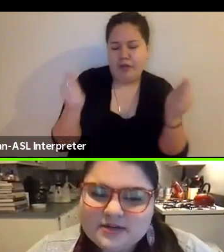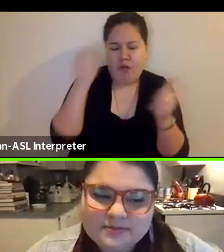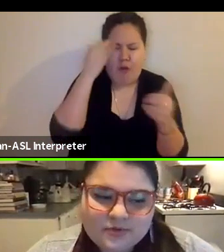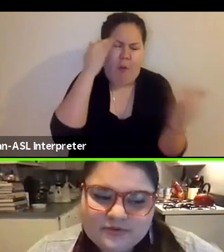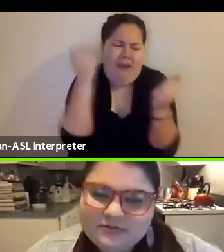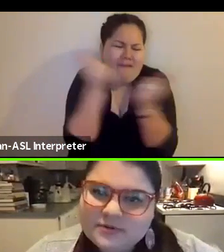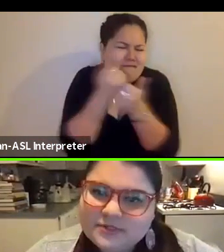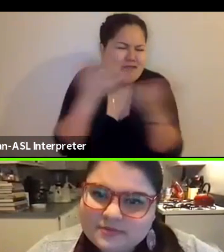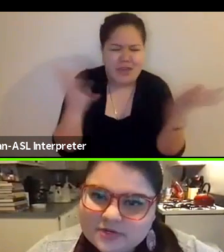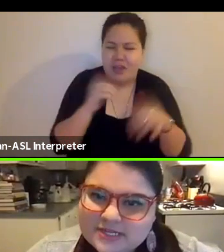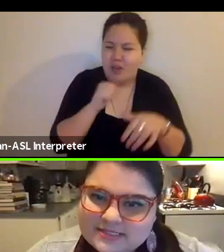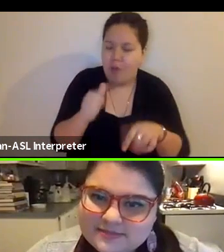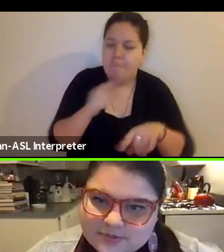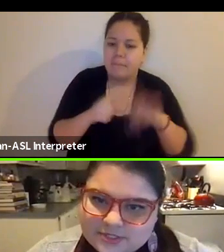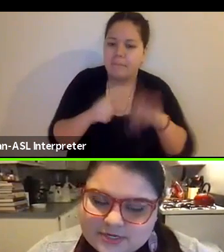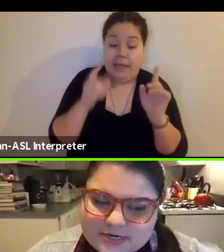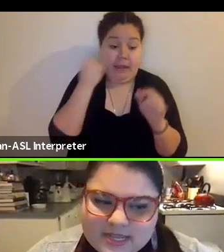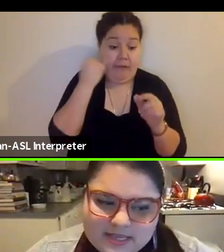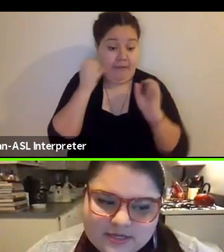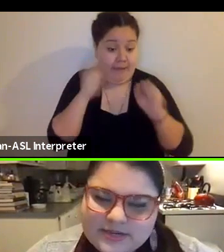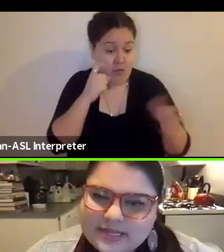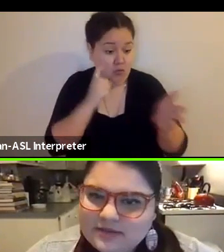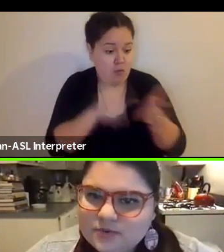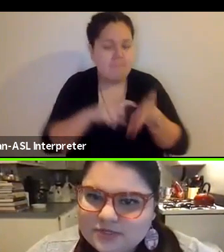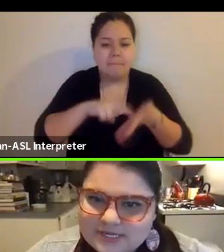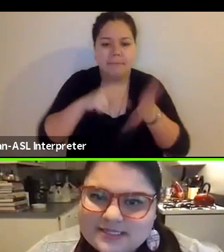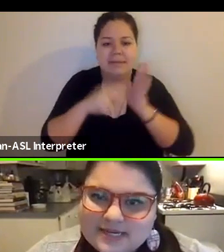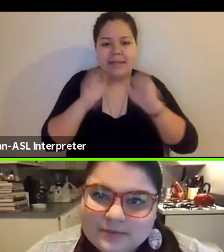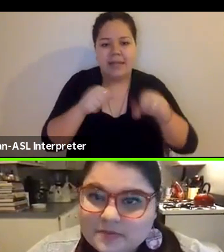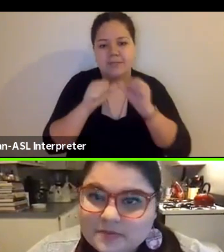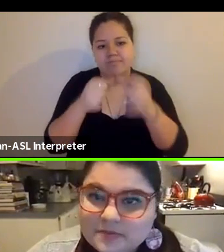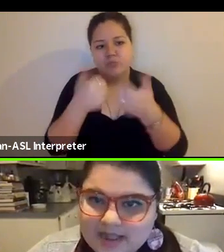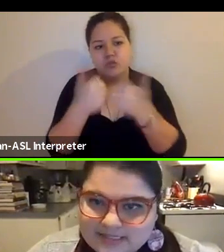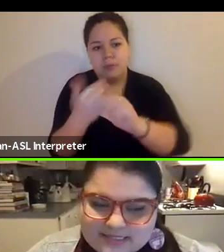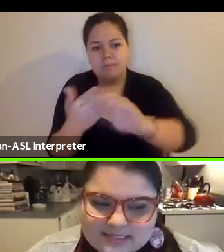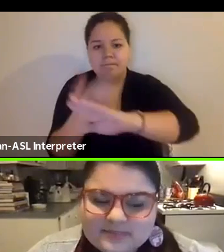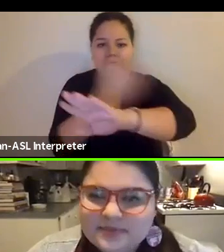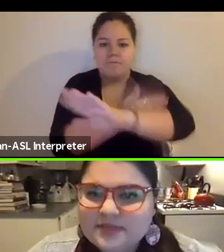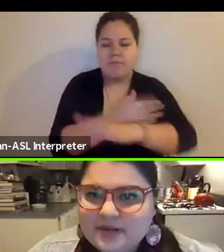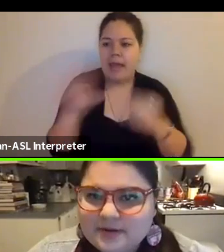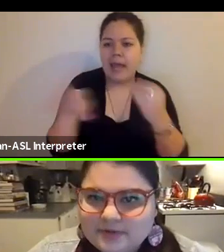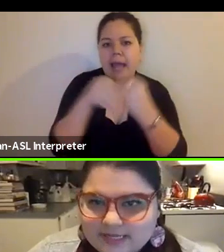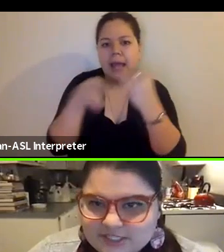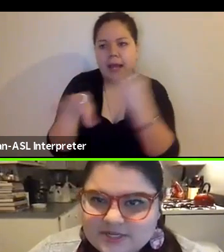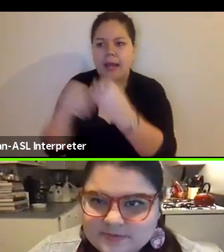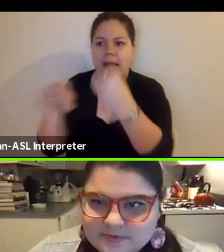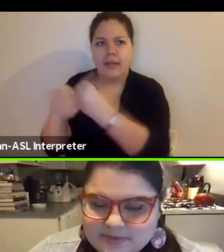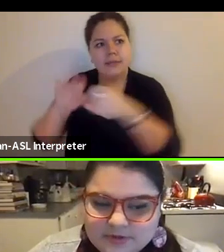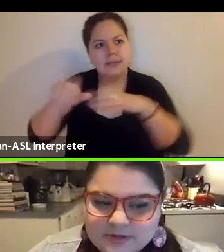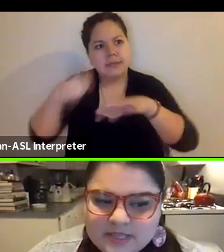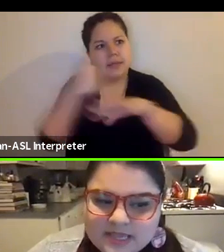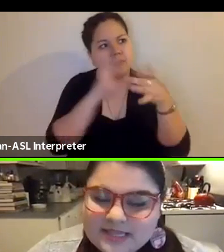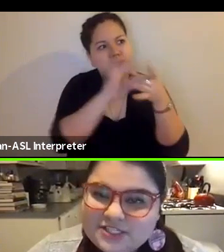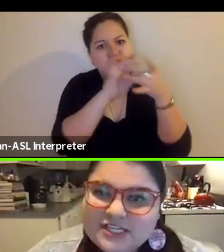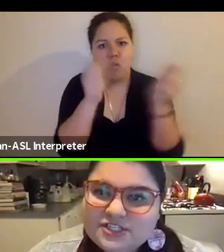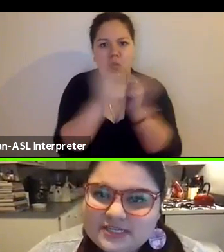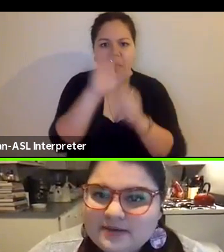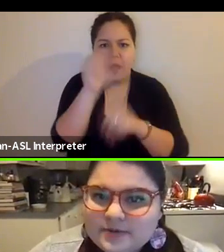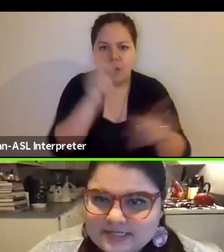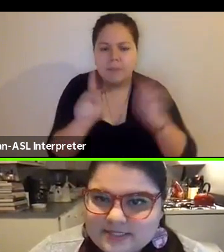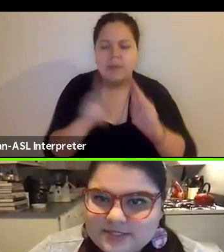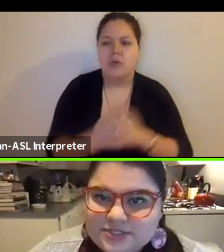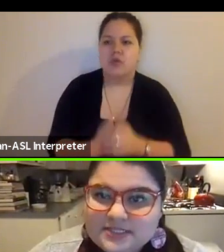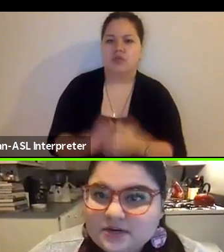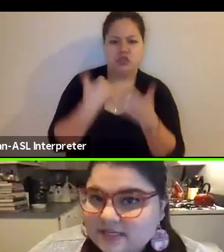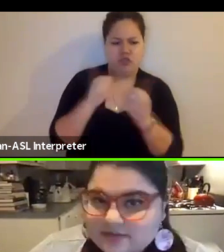we can start moving forward to a more just future and creating more just and equitable practices, building better relationships with people, and changing how